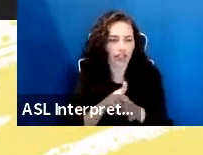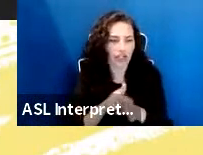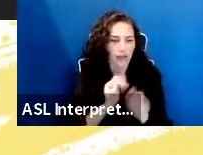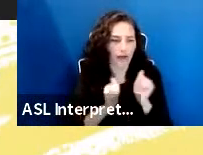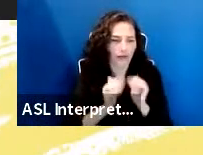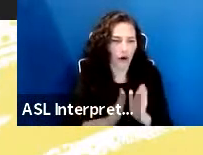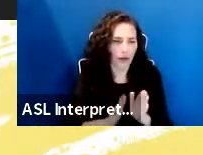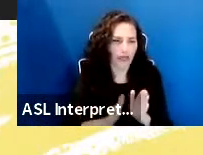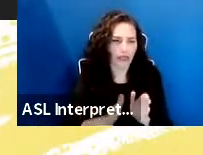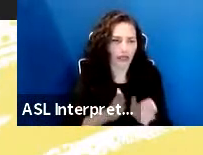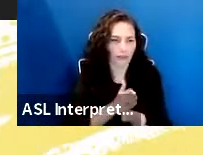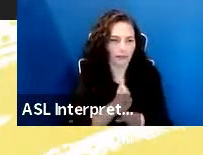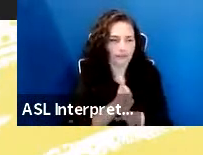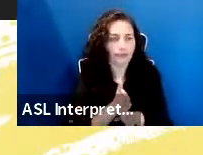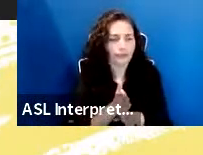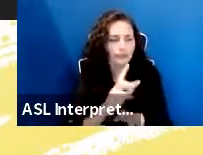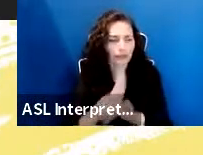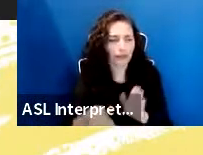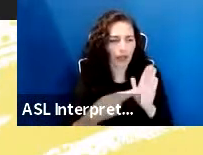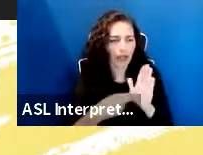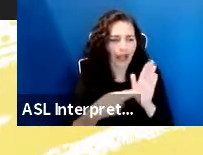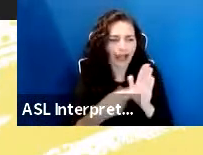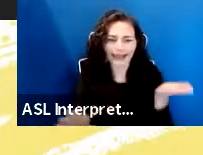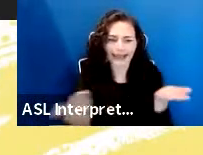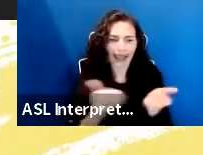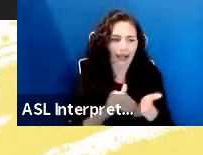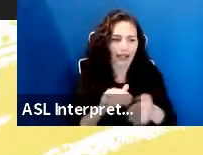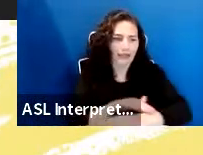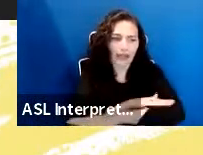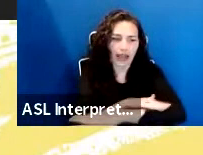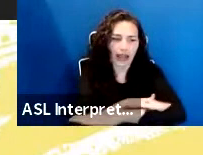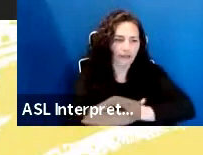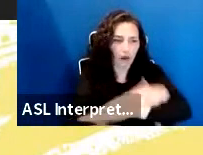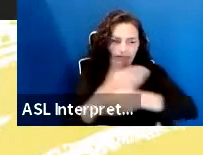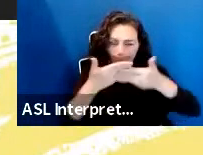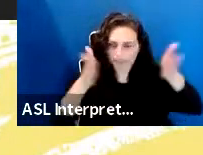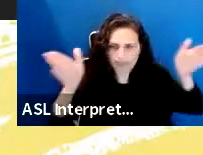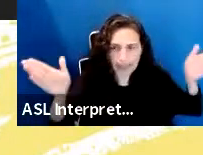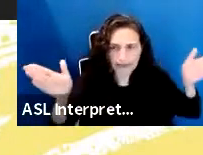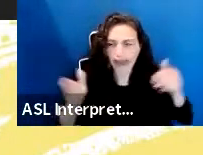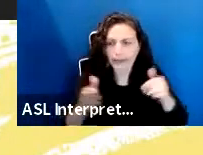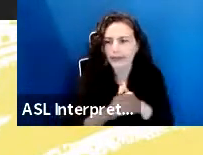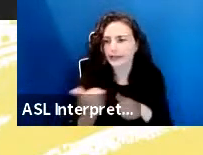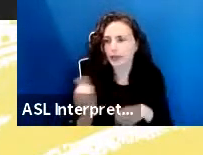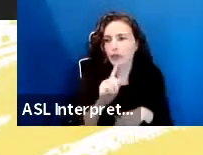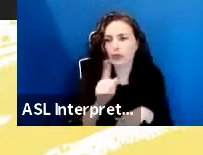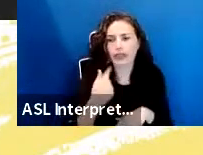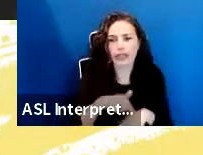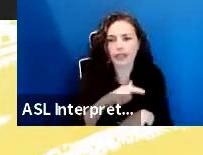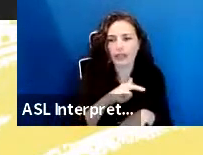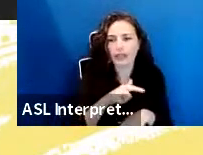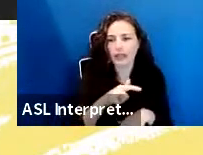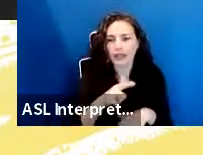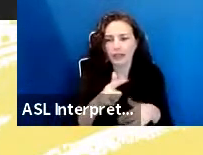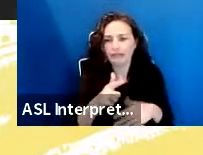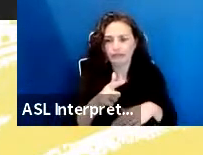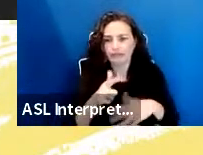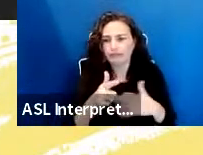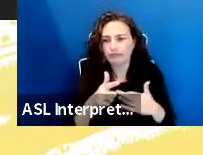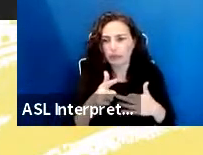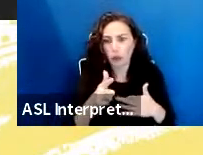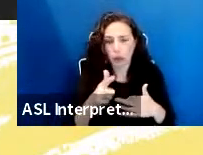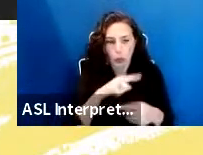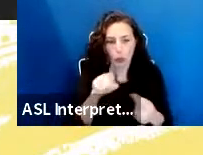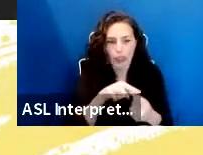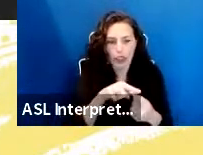Again, this is platform agnostic. So when you are making this production, we're not going to be asking you what